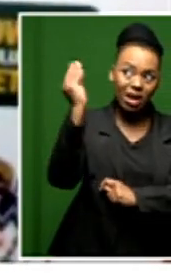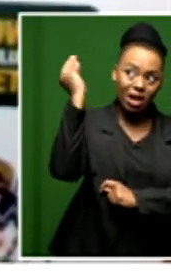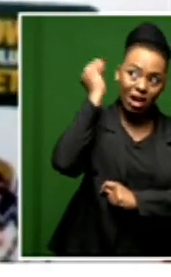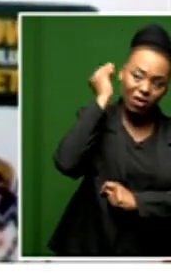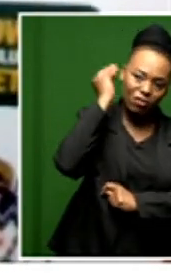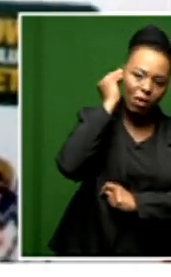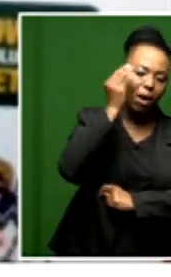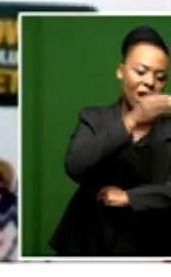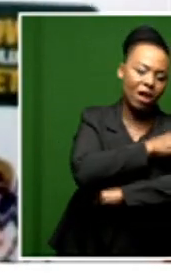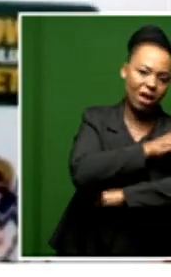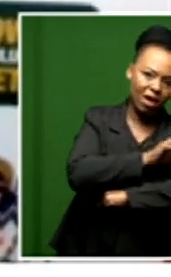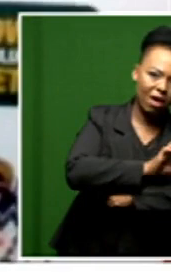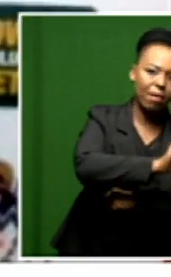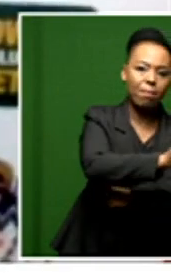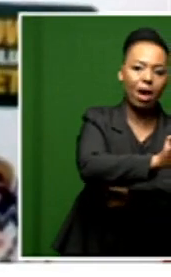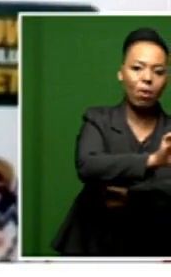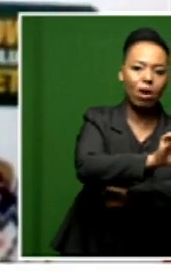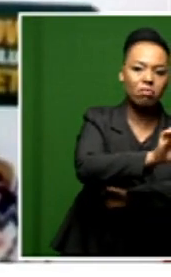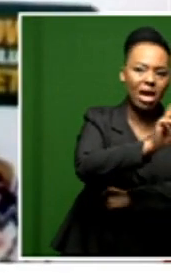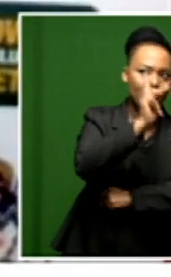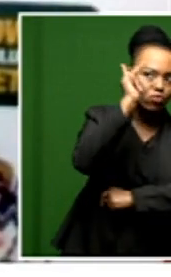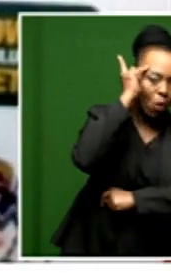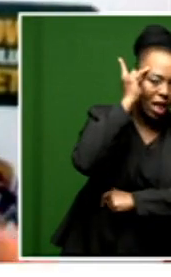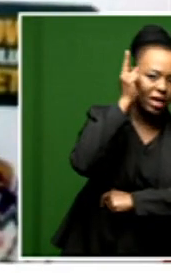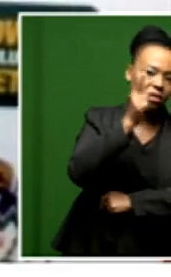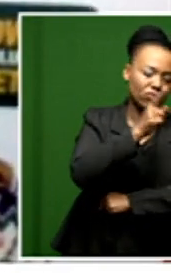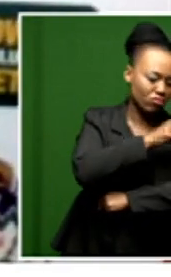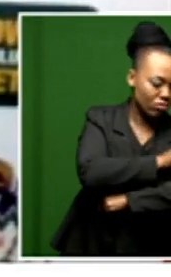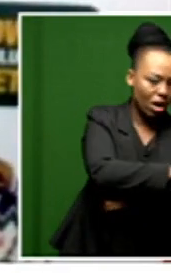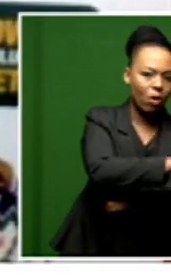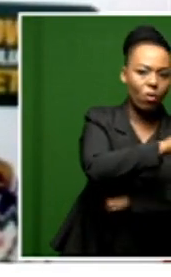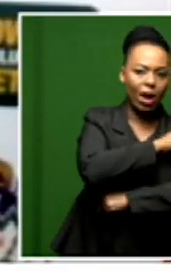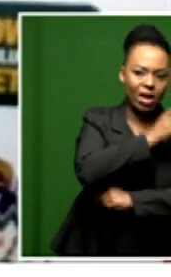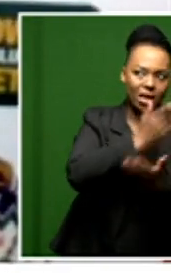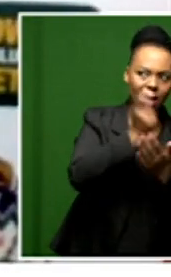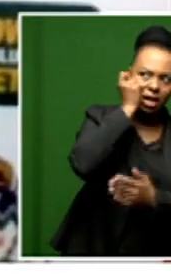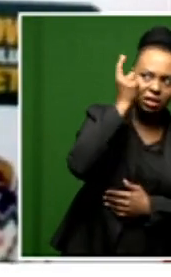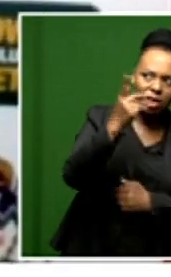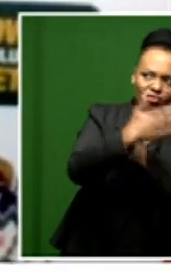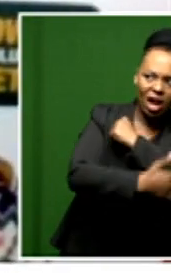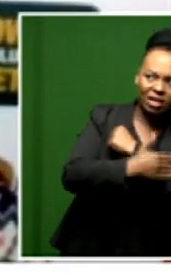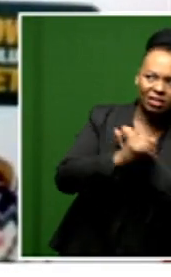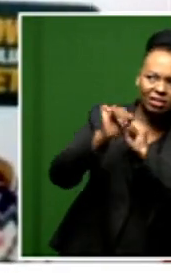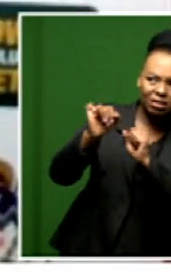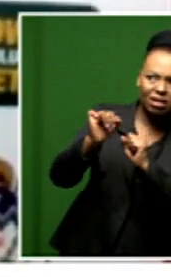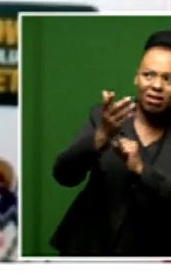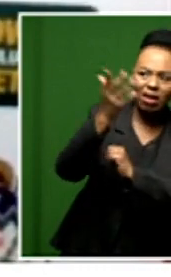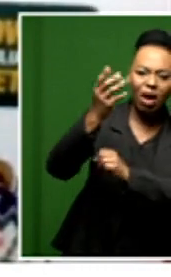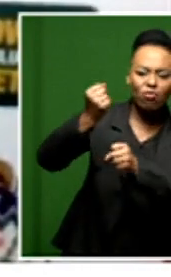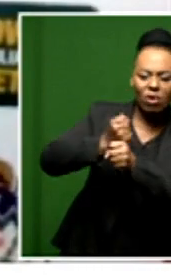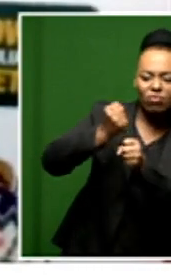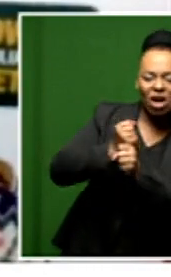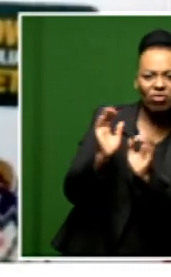always empower people to be able to understand the state of other countries, the situation, and